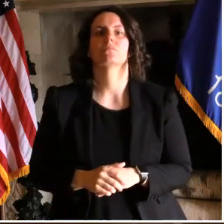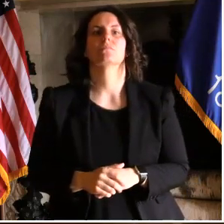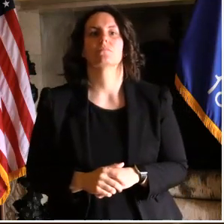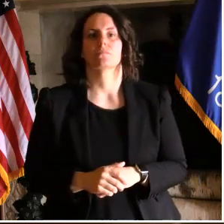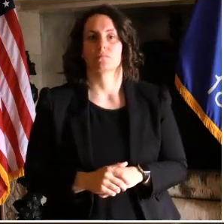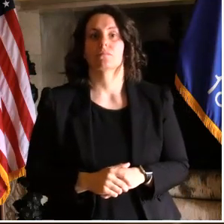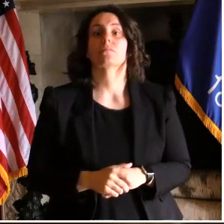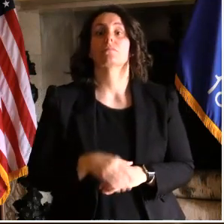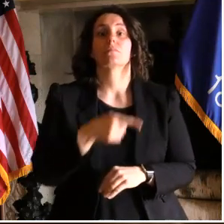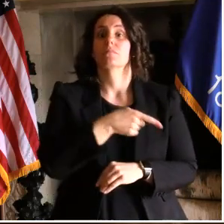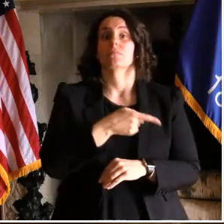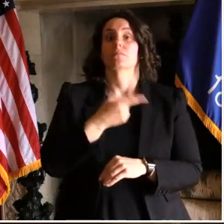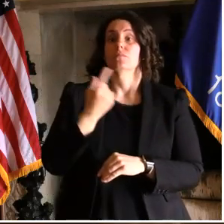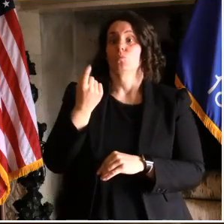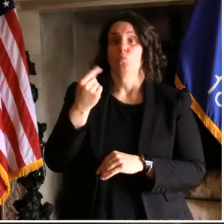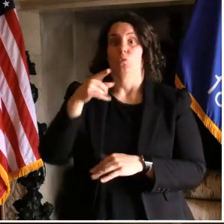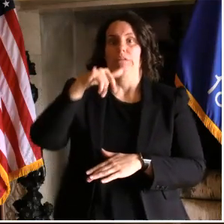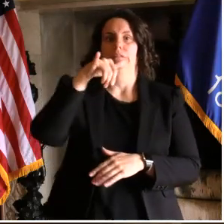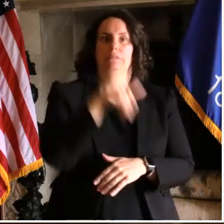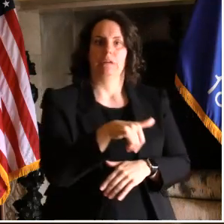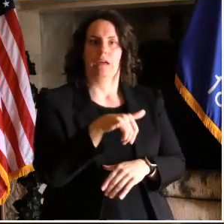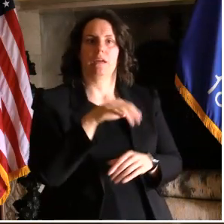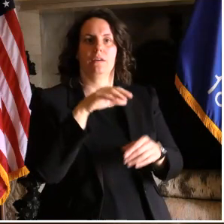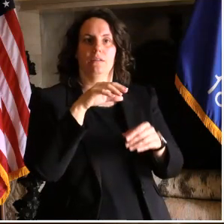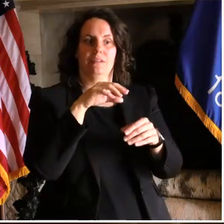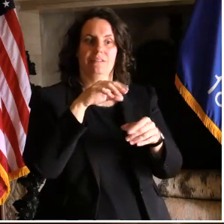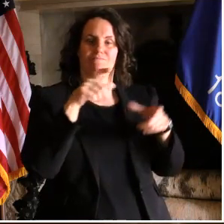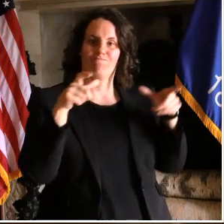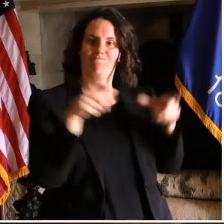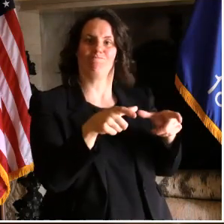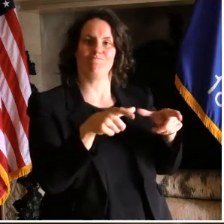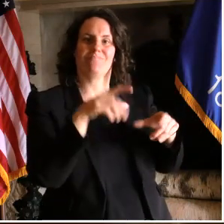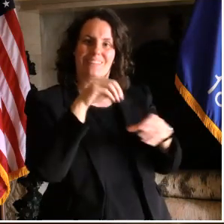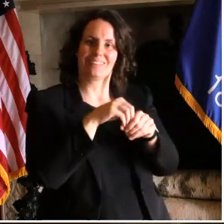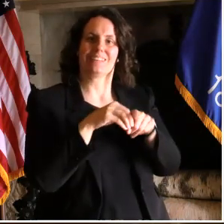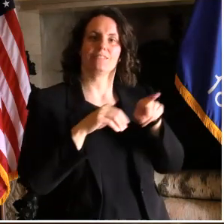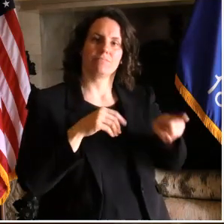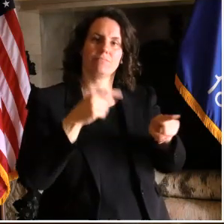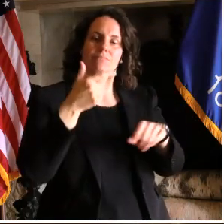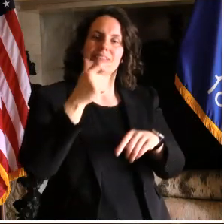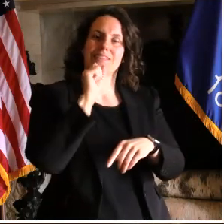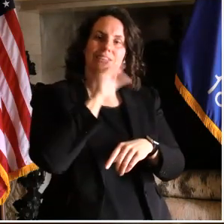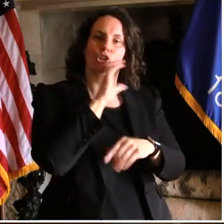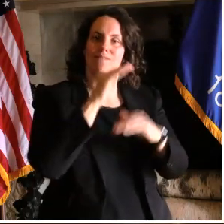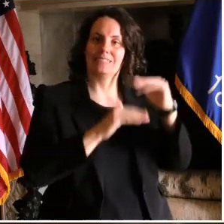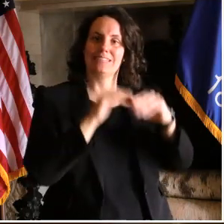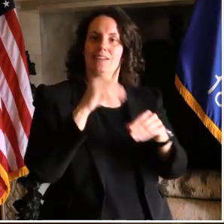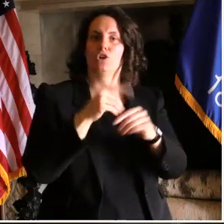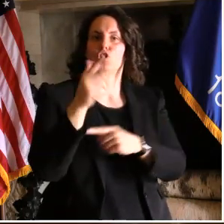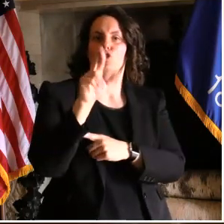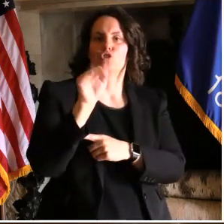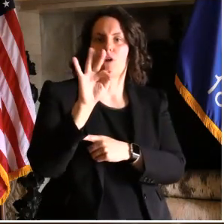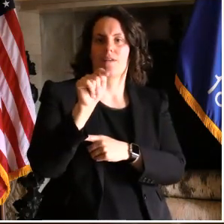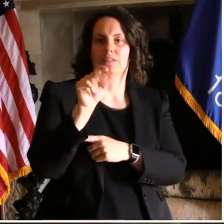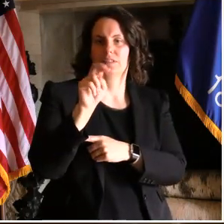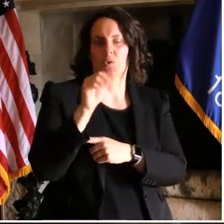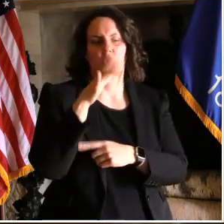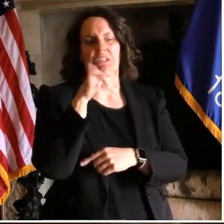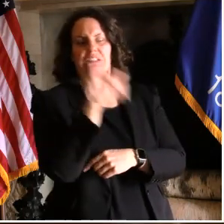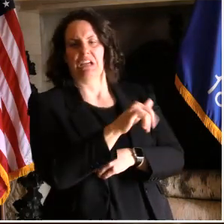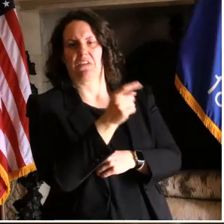should be completing their mission there in the next day or so, as they'll get pulled back because the local facility